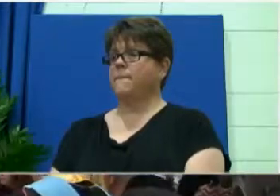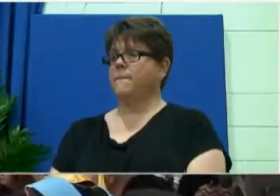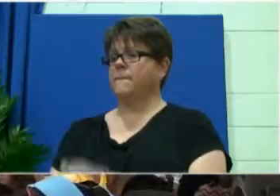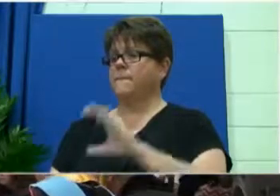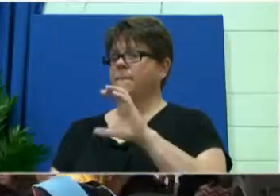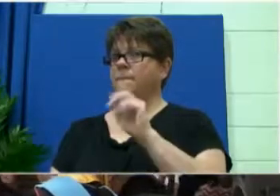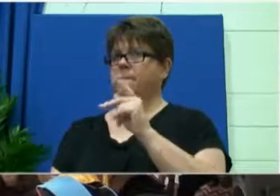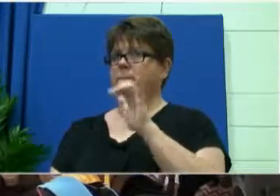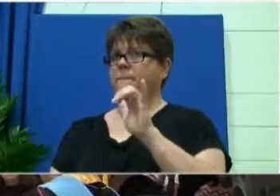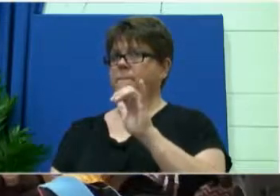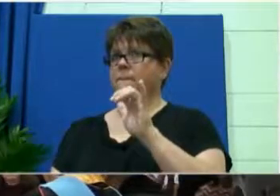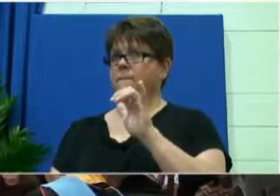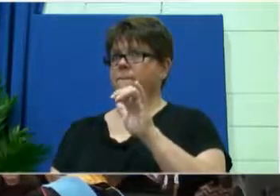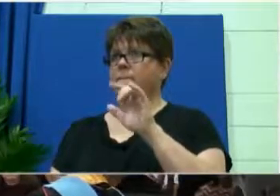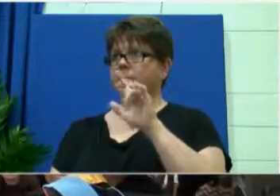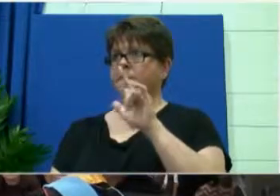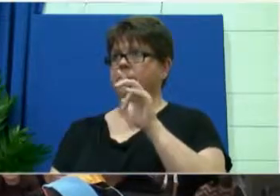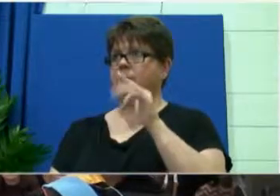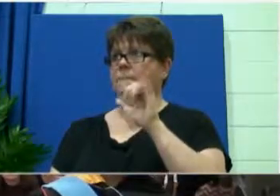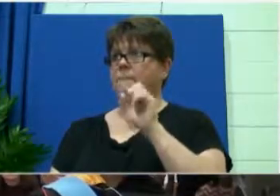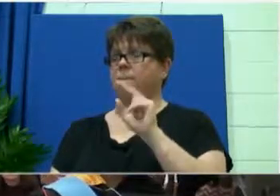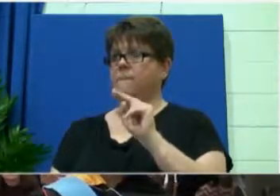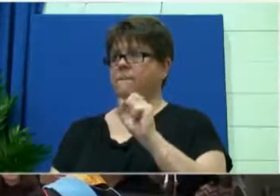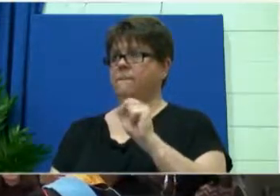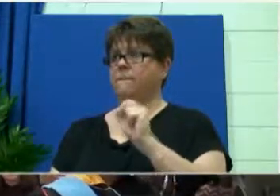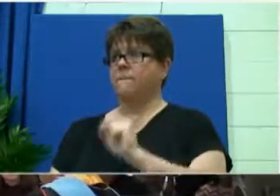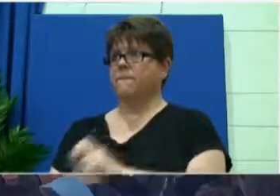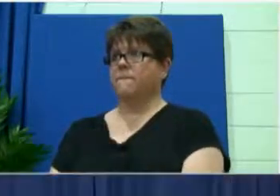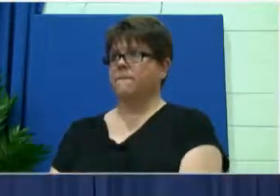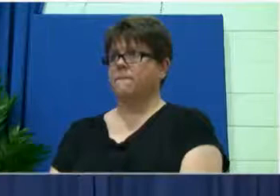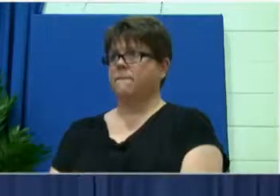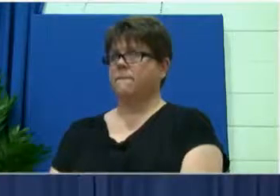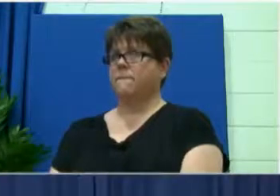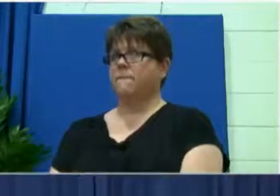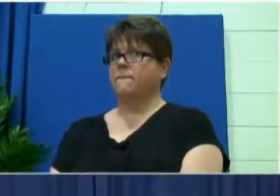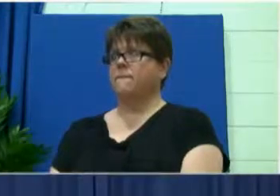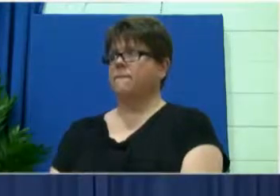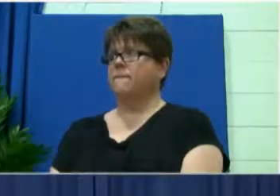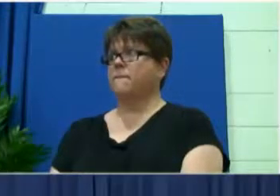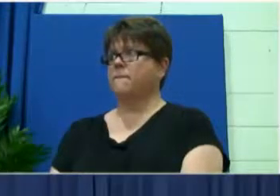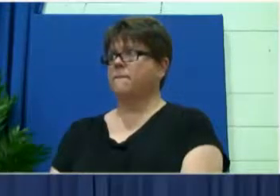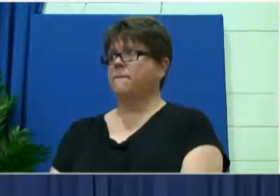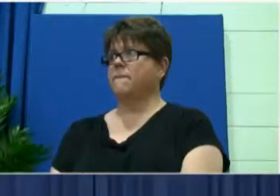Kathy Chelly Teresa Lyons, Associate in General Studies.